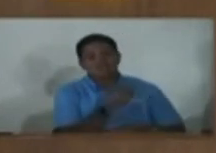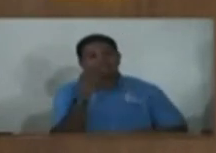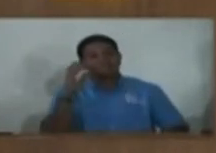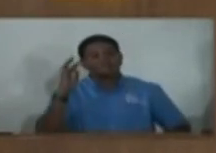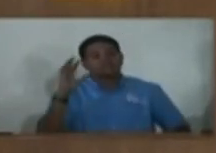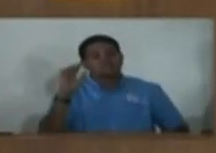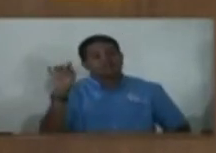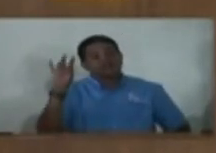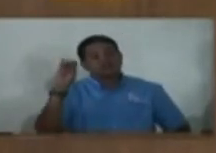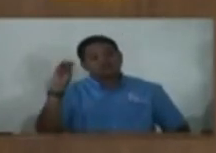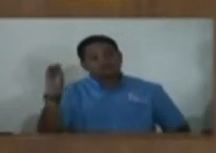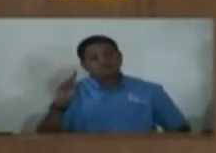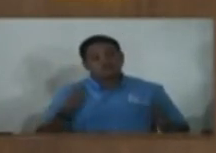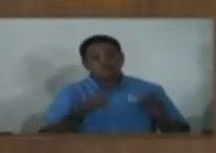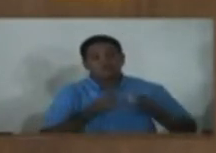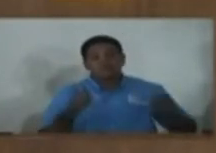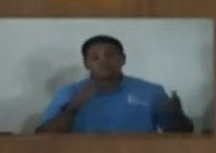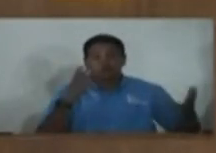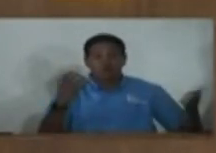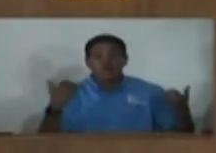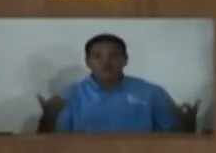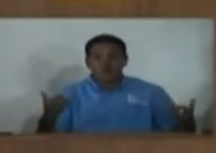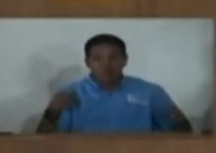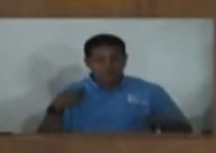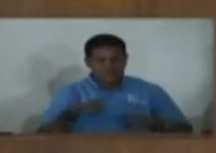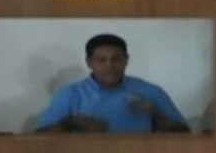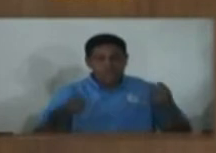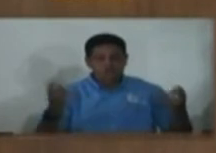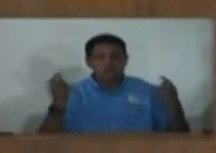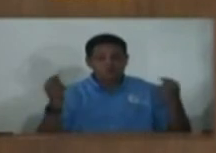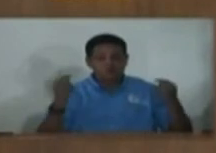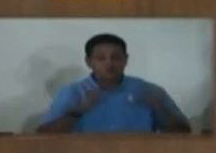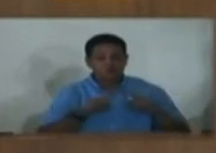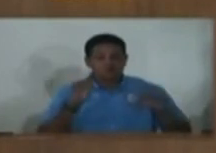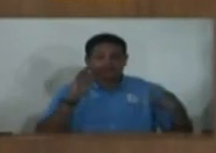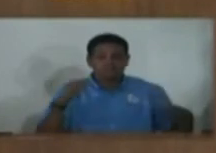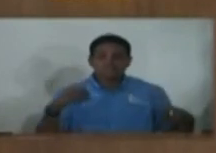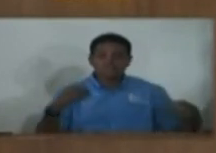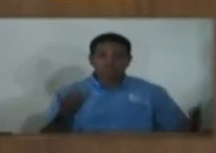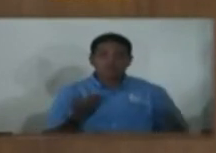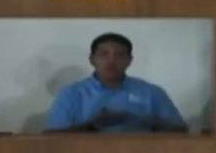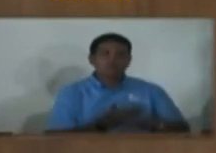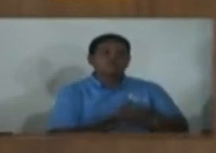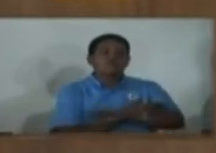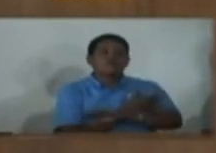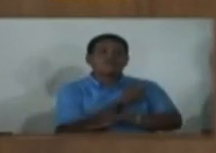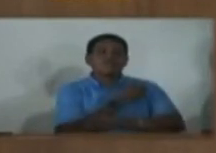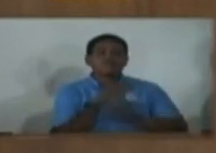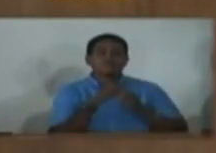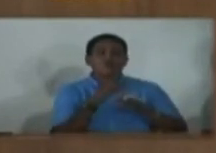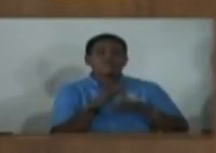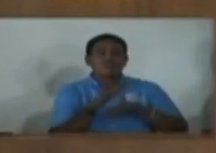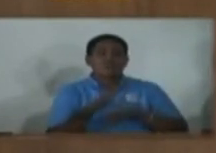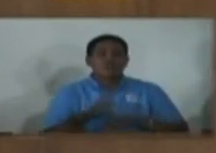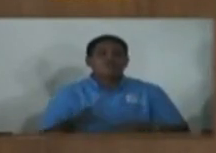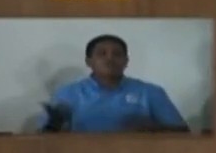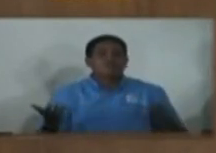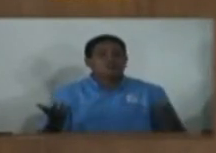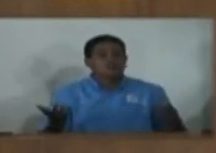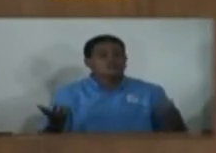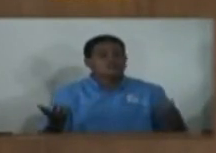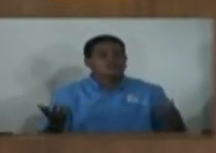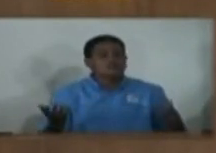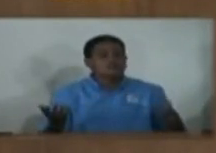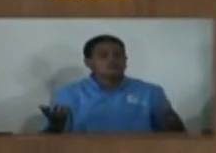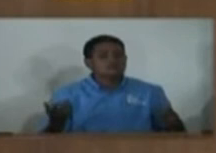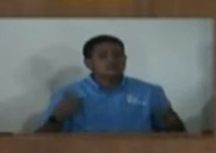now, we couldn't do it. But as supply situations, conditions improve,